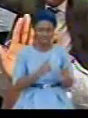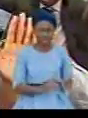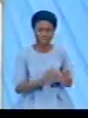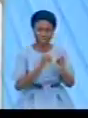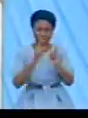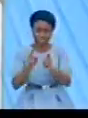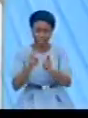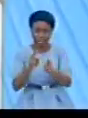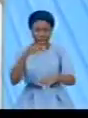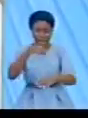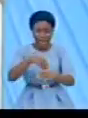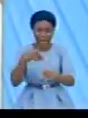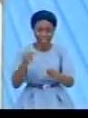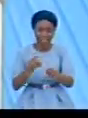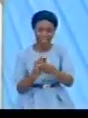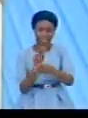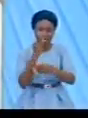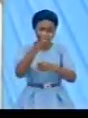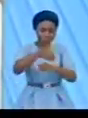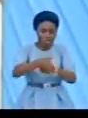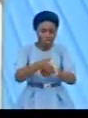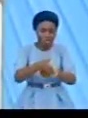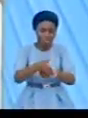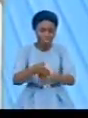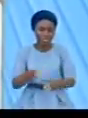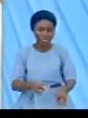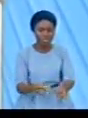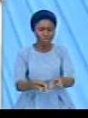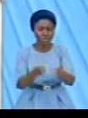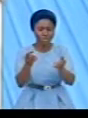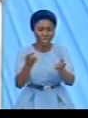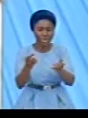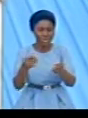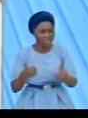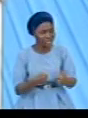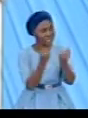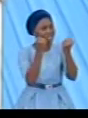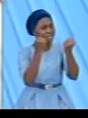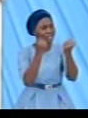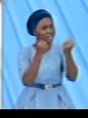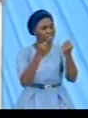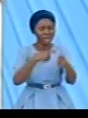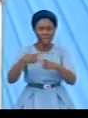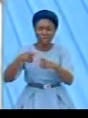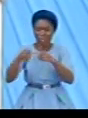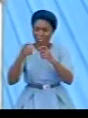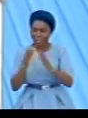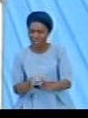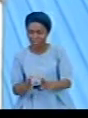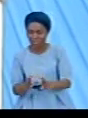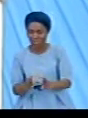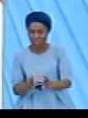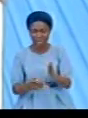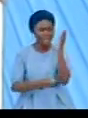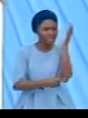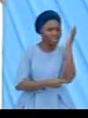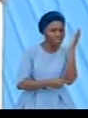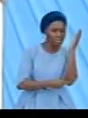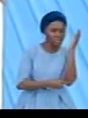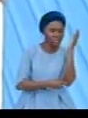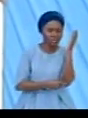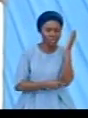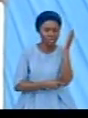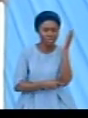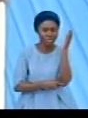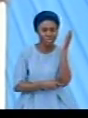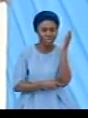crossroads, you have a challenge, persecutors rear up the ugly head, or temptation may rise up. Go